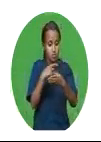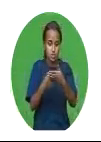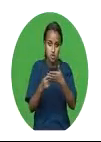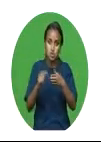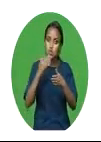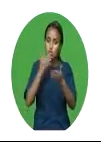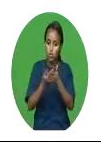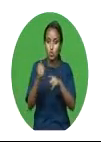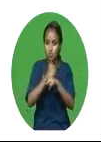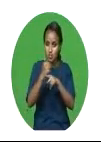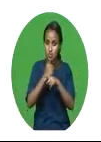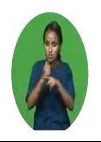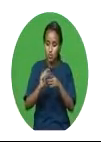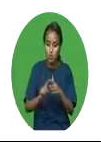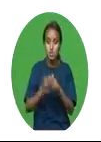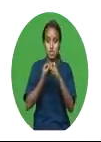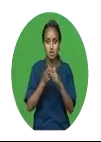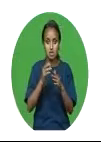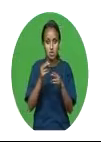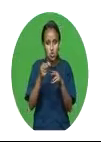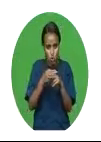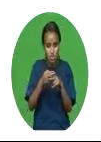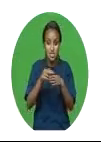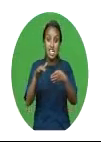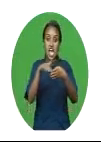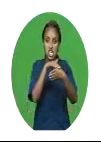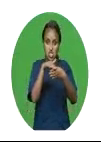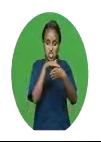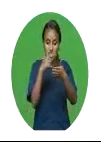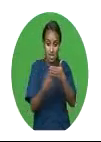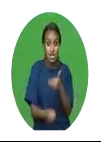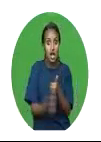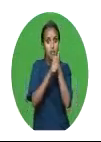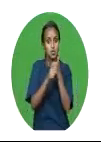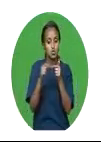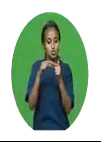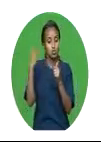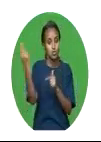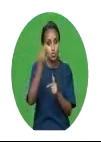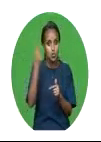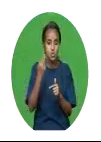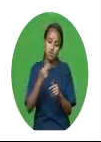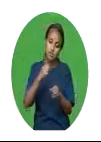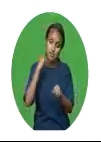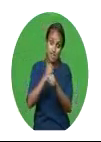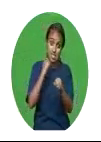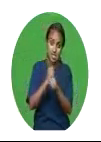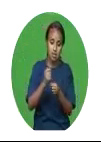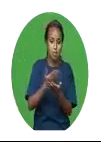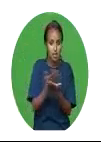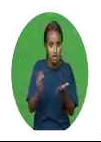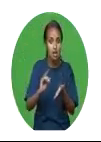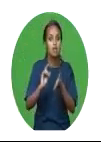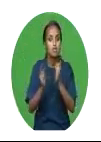start and end with the shortest age. This helps to use fixing materials such